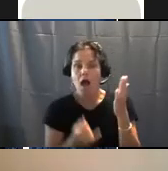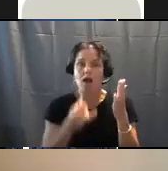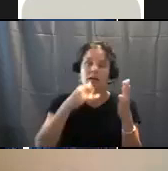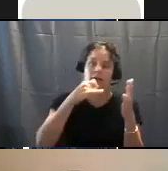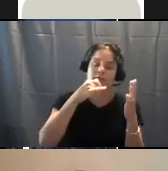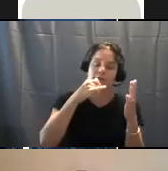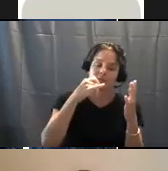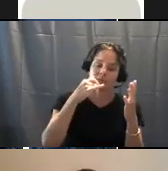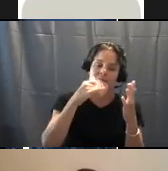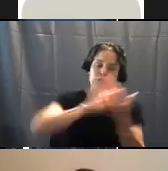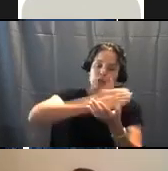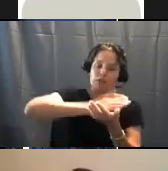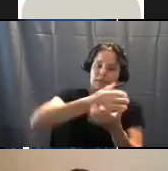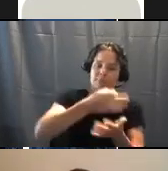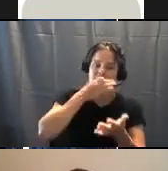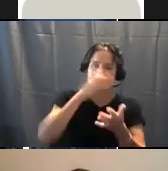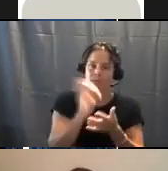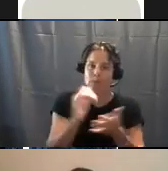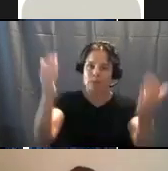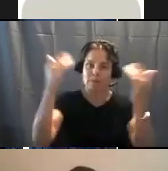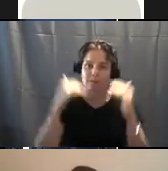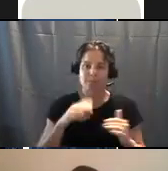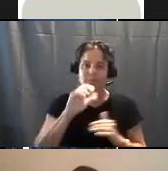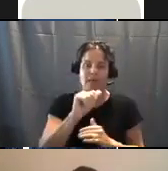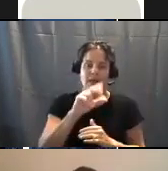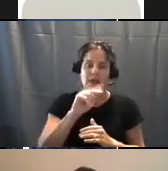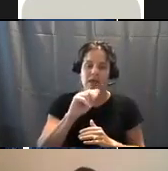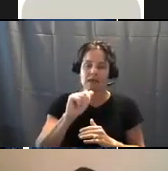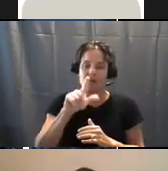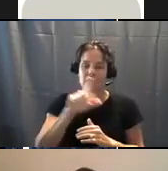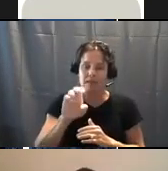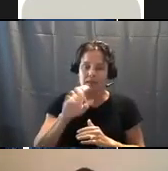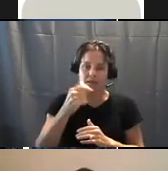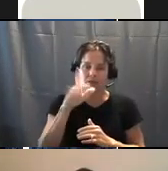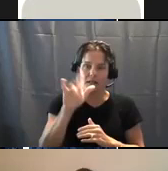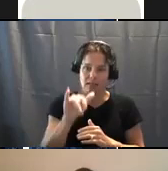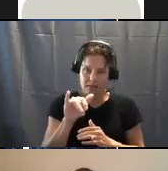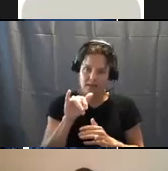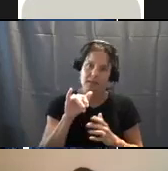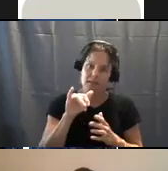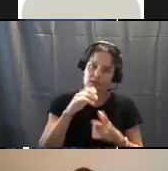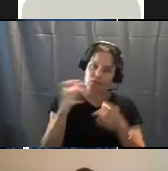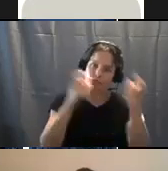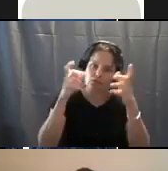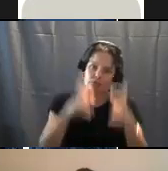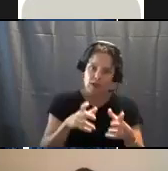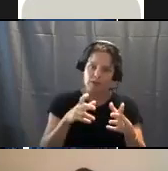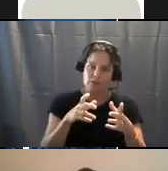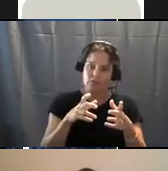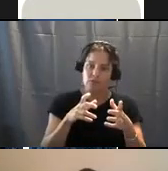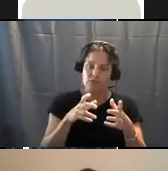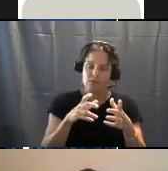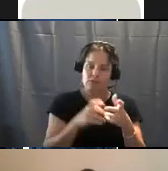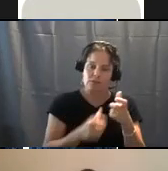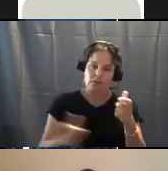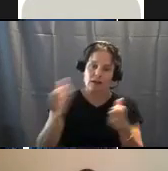Robbie. Annalee Gulley has served as the Director of Public Policy and Government Affairs at Mental Health America of Greater Houston since